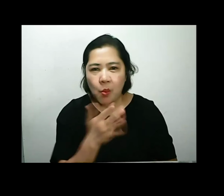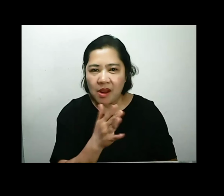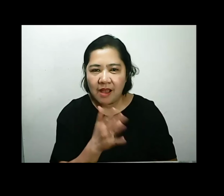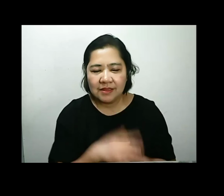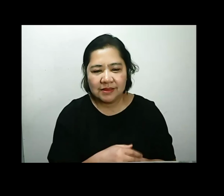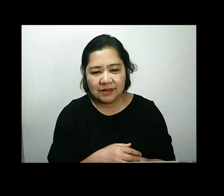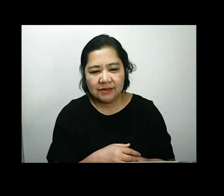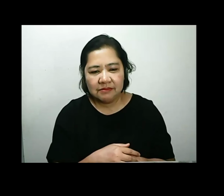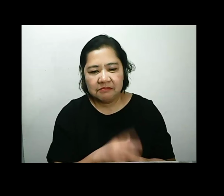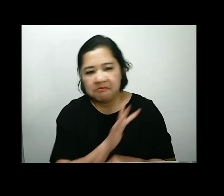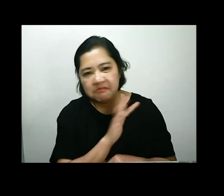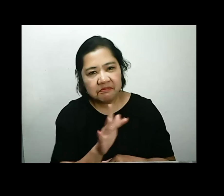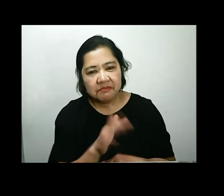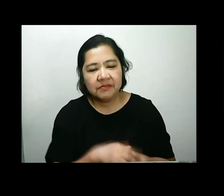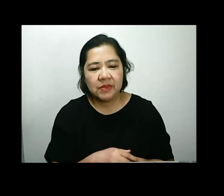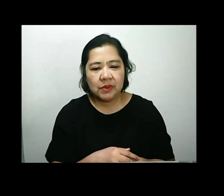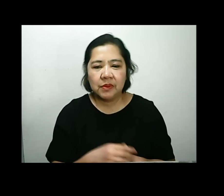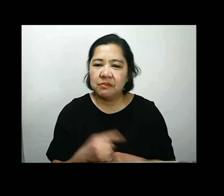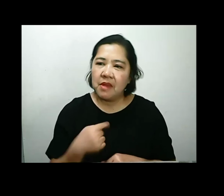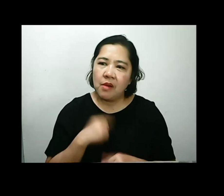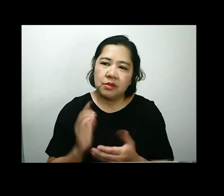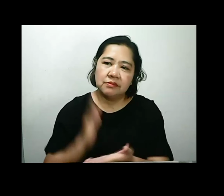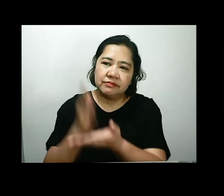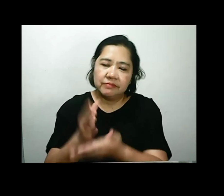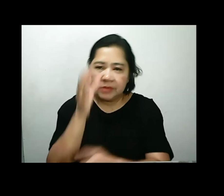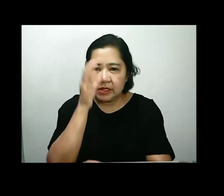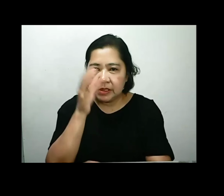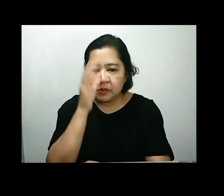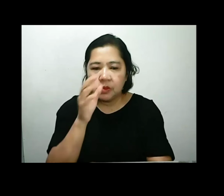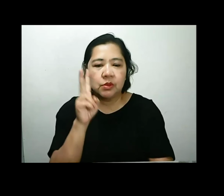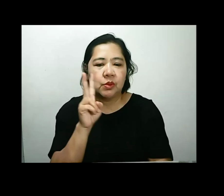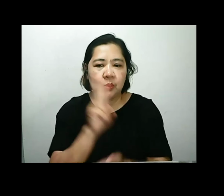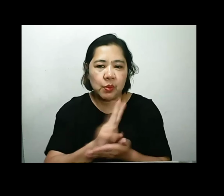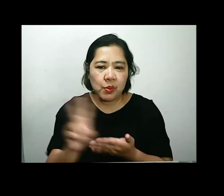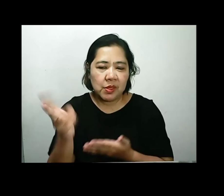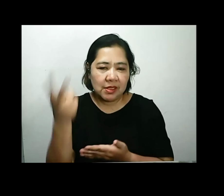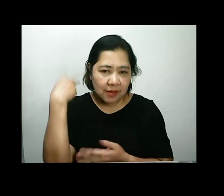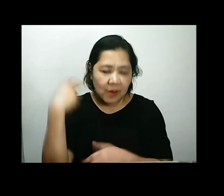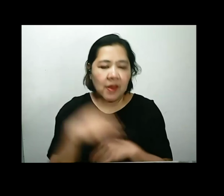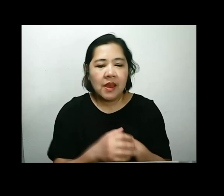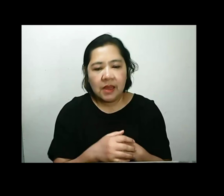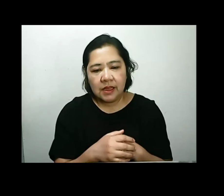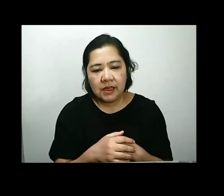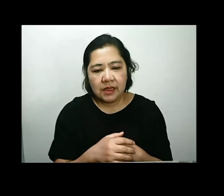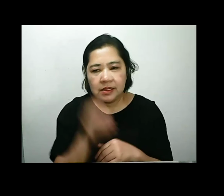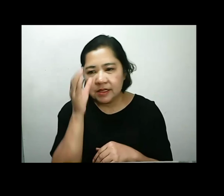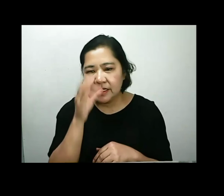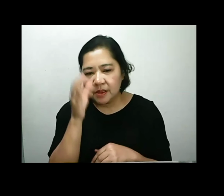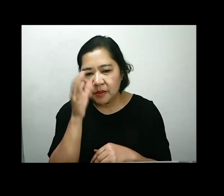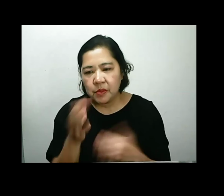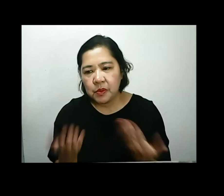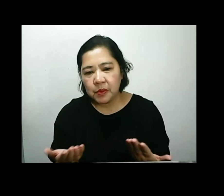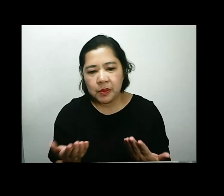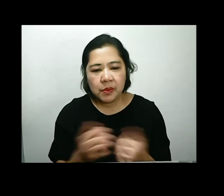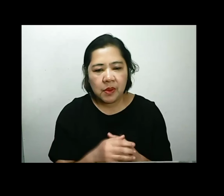I was in Cebu 2 weeks ago, and you know, in Cebu they have to, some of them are already desalinating